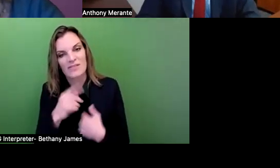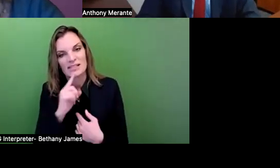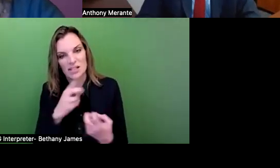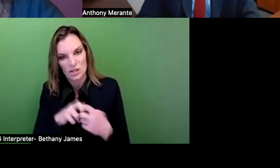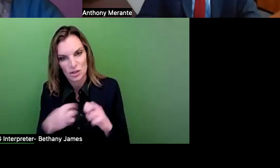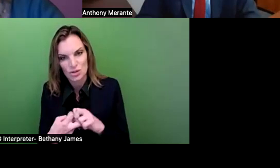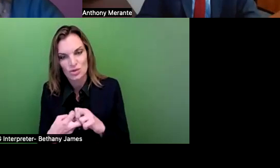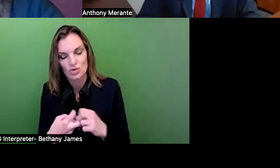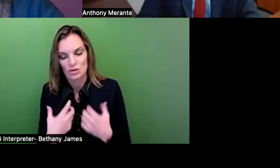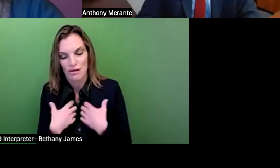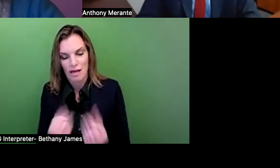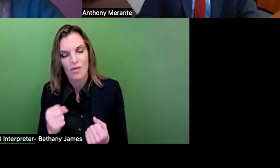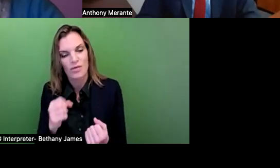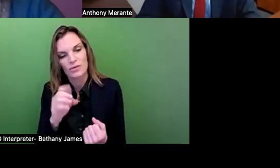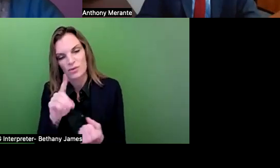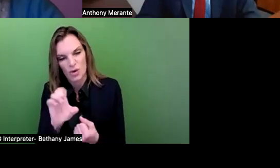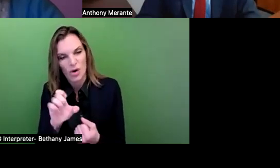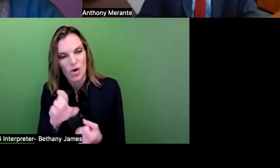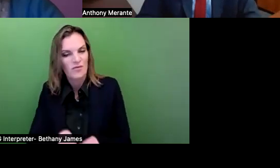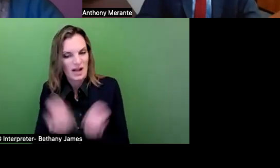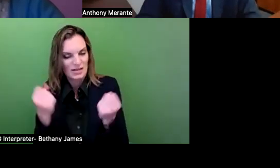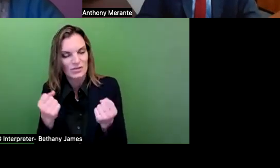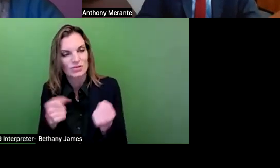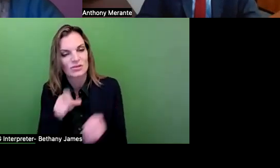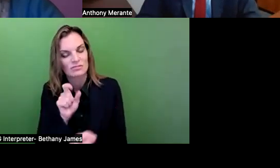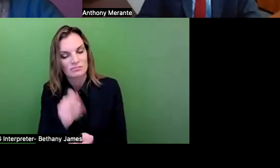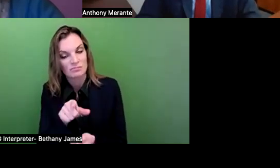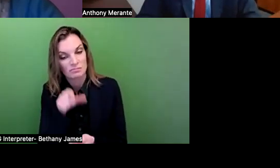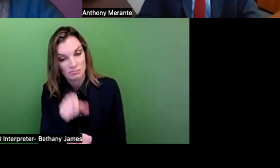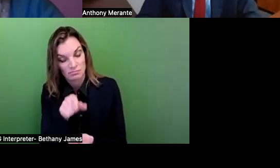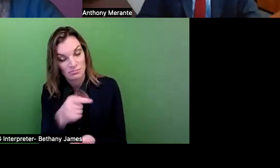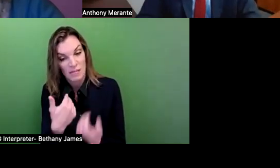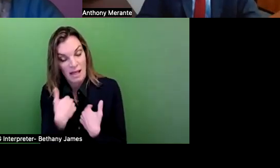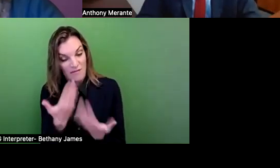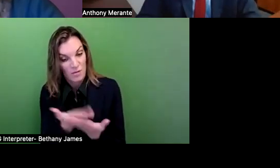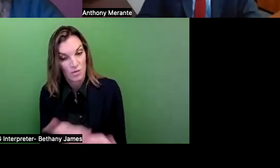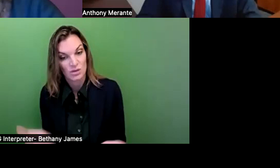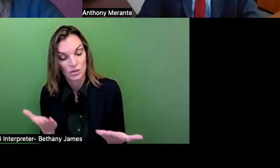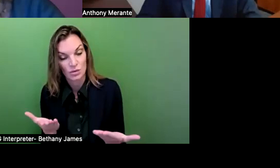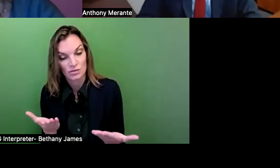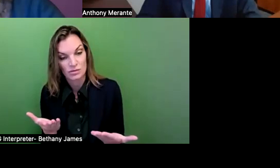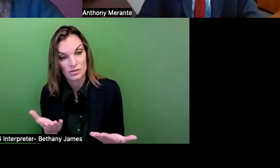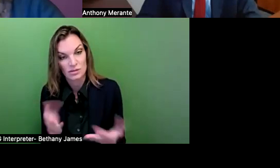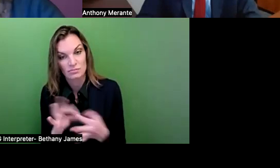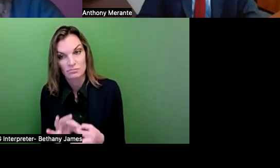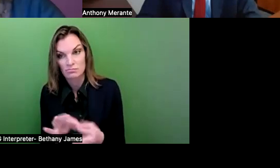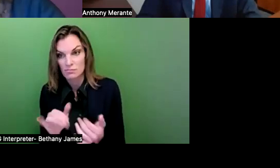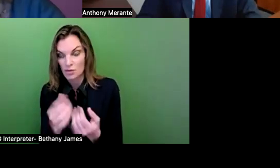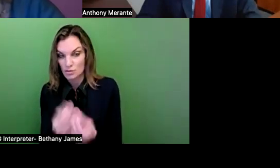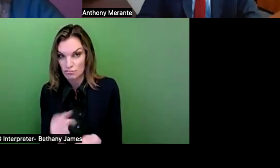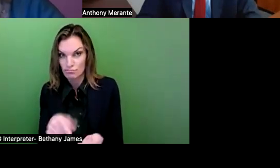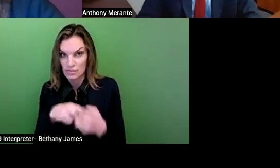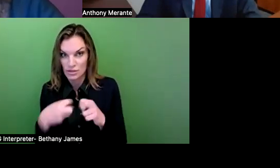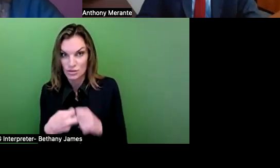code violations. Does the building department have the resources it needs to address these issues? Please